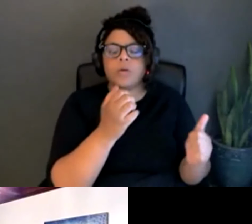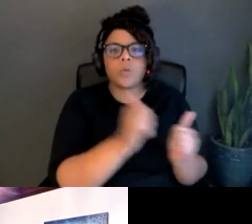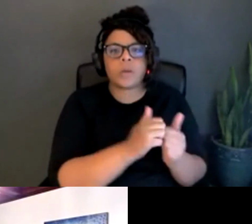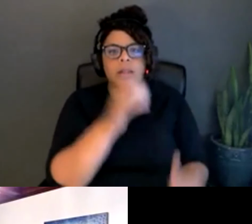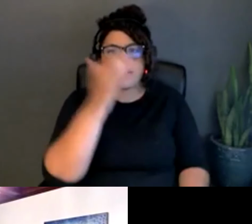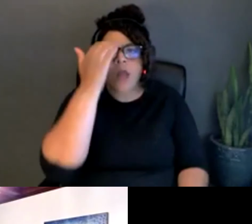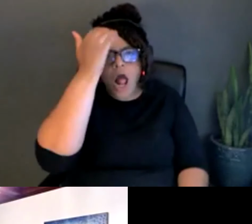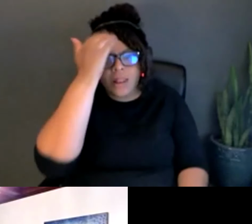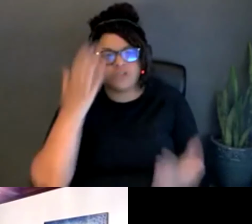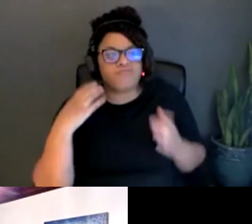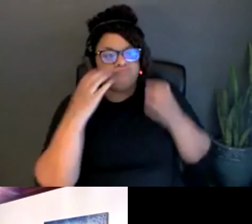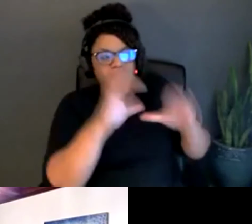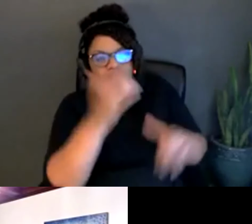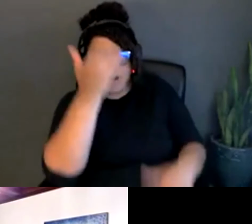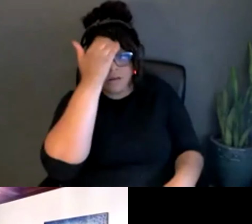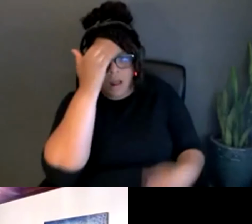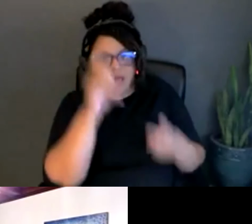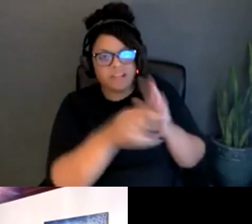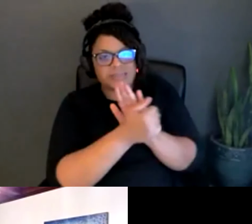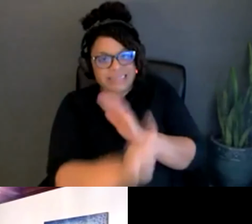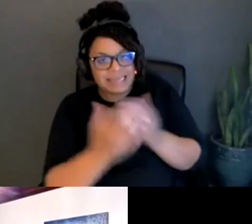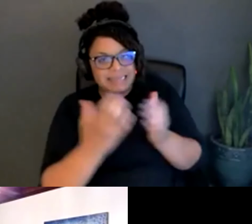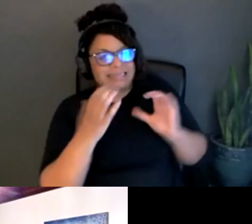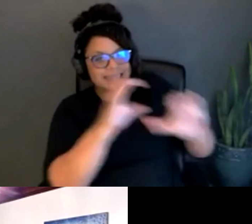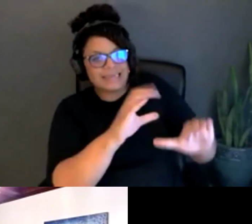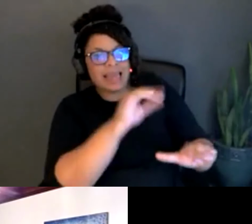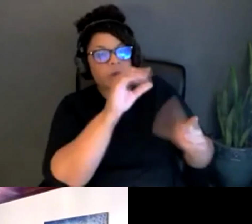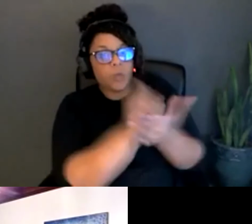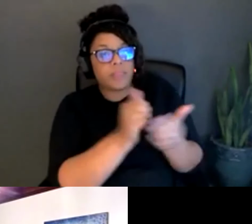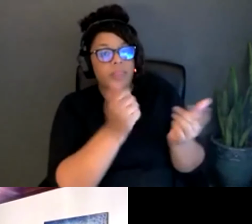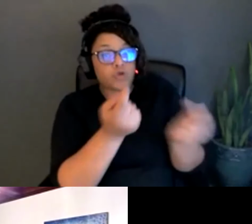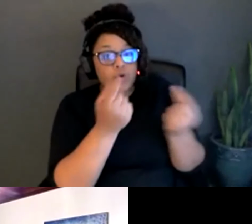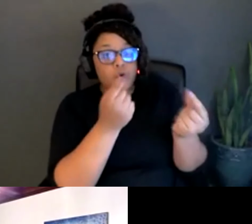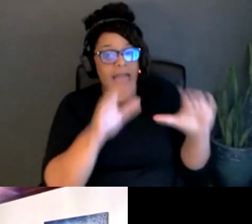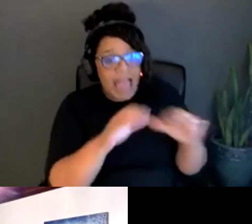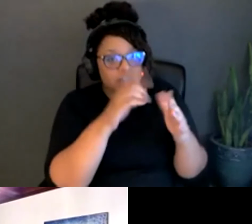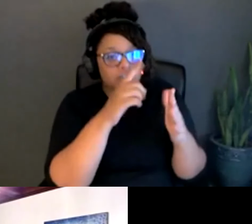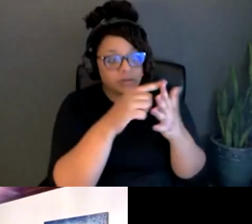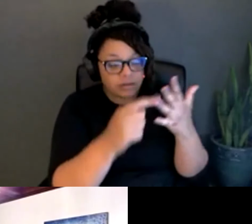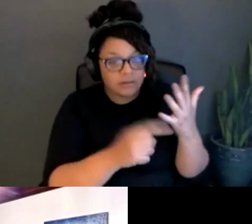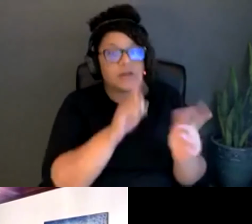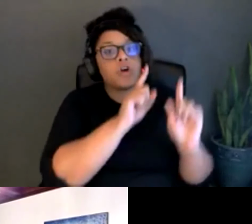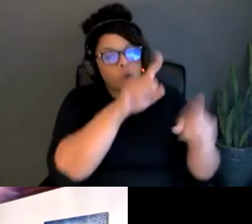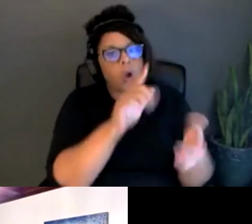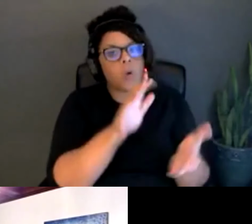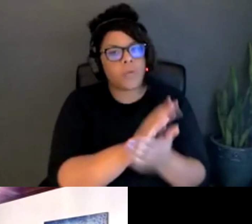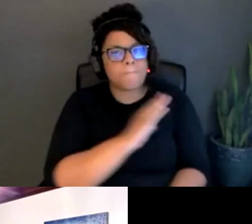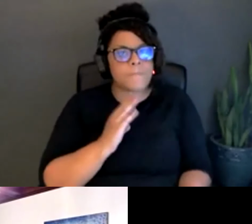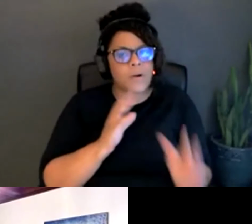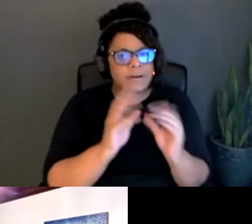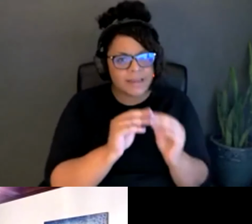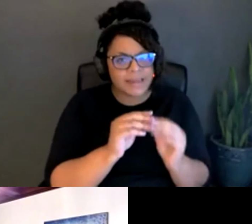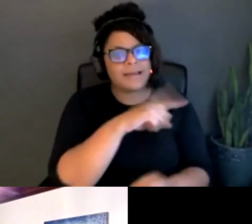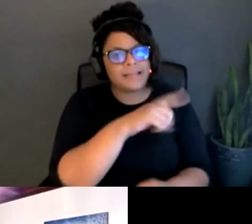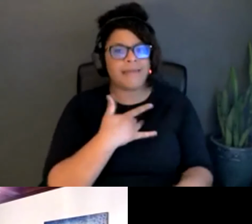with skill sets, and with actionable steps so that they can go to their school board meetings, they can